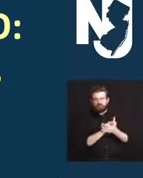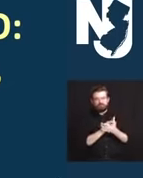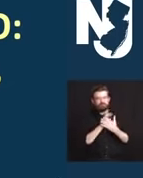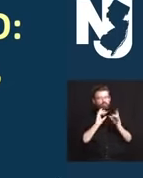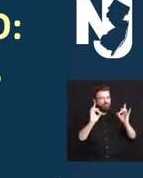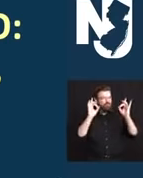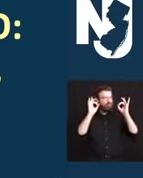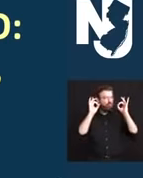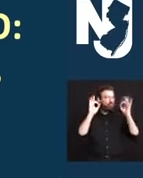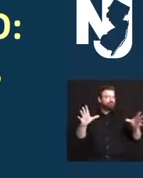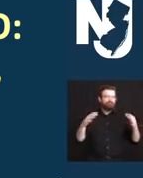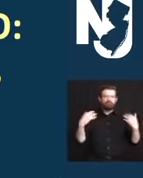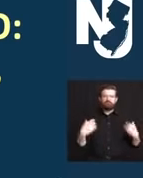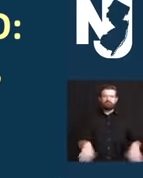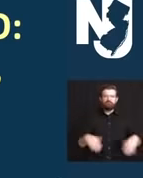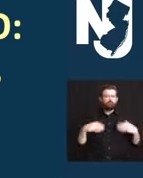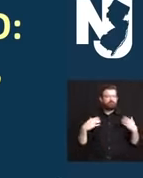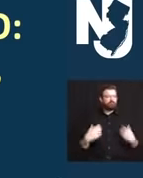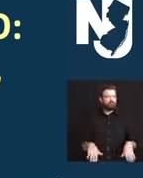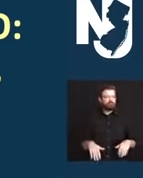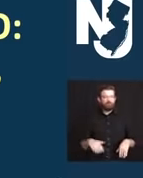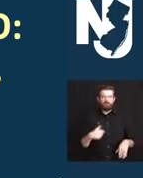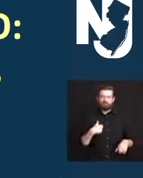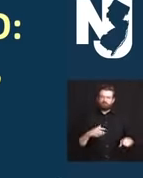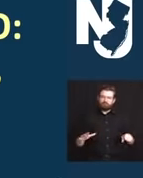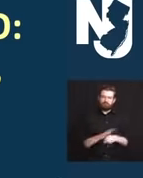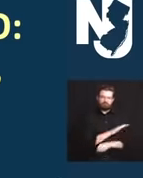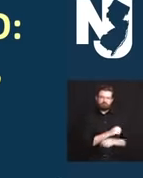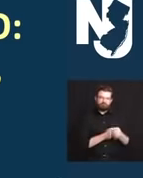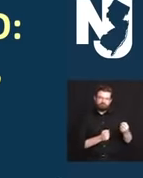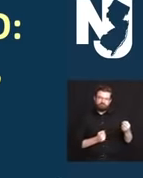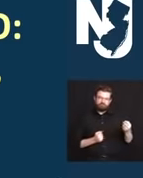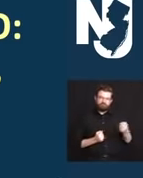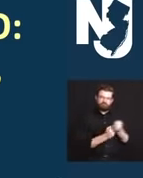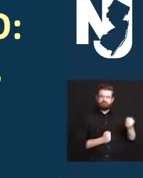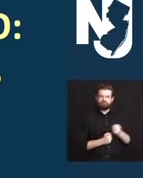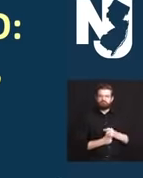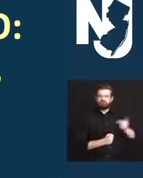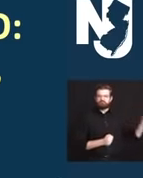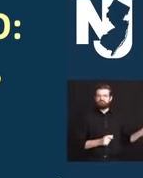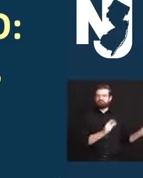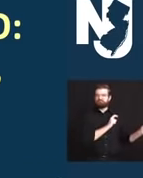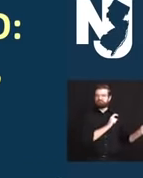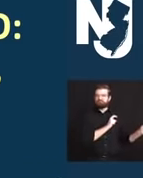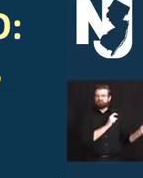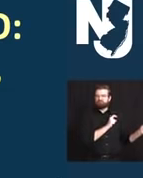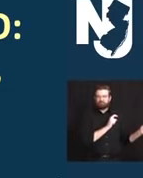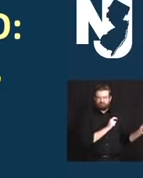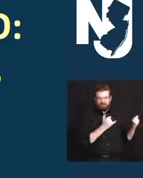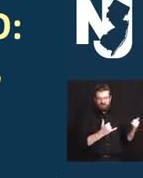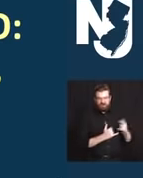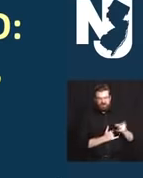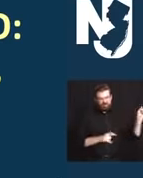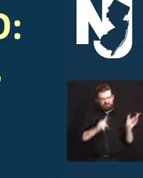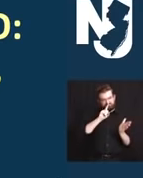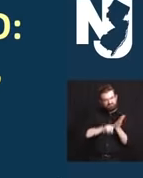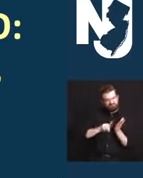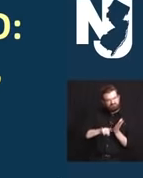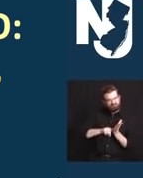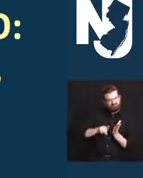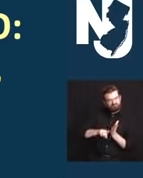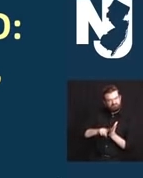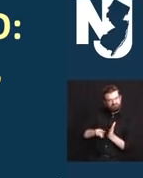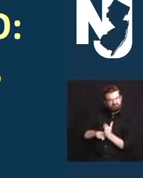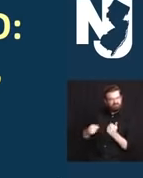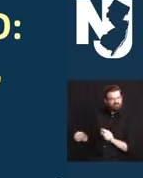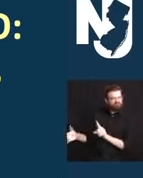full support to the men and women of law enforcement who are actively seeking out those responsible for this horrific crime. If